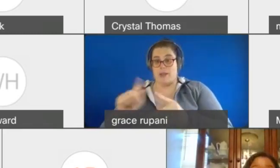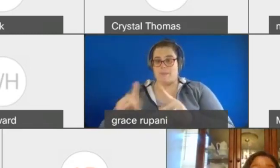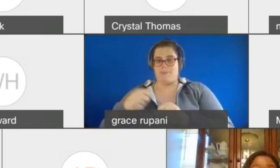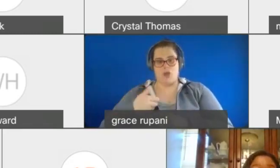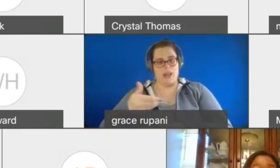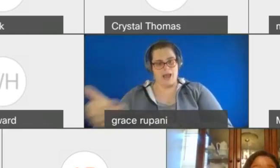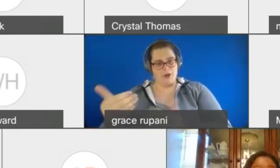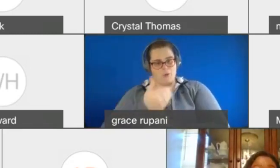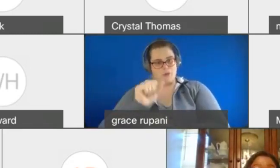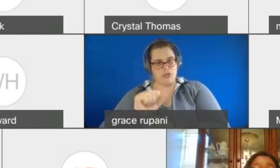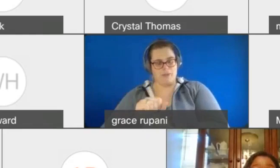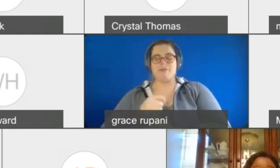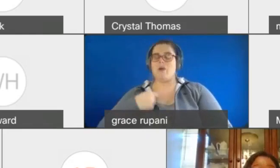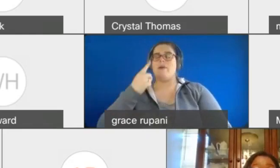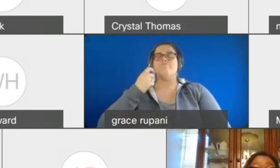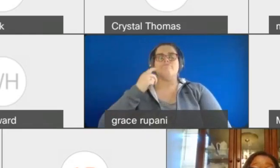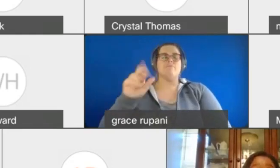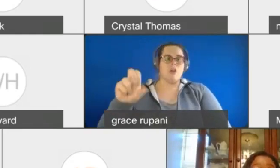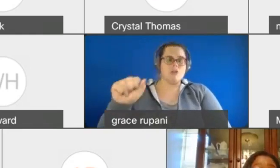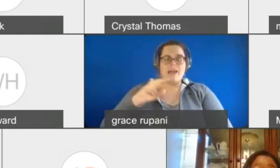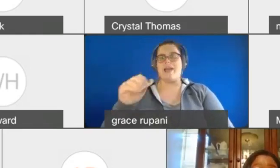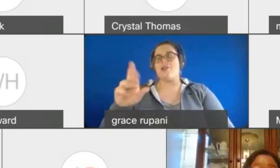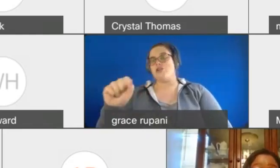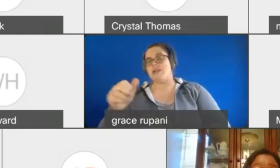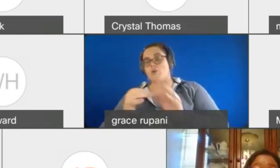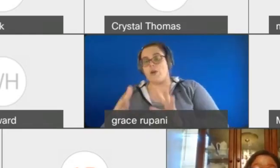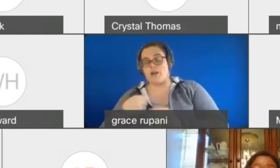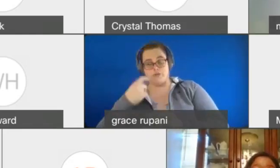So I think our RSA coordinator sees that, and